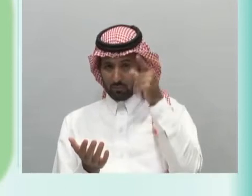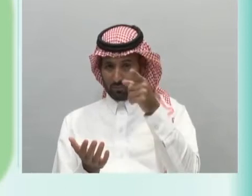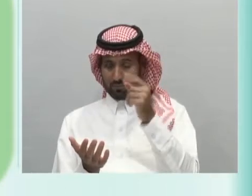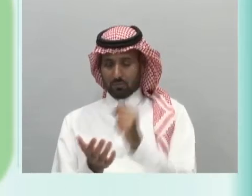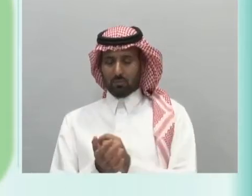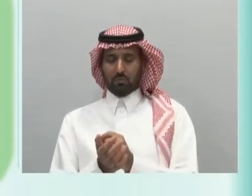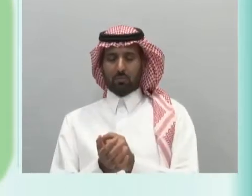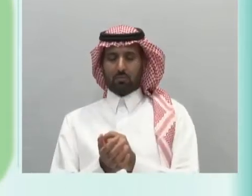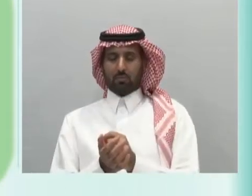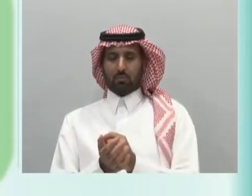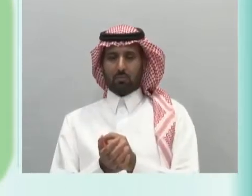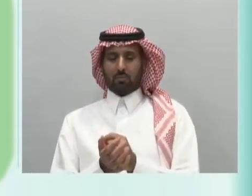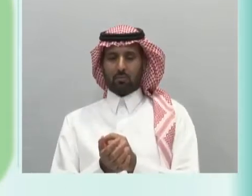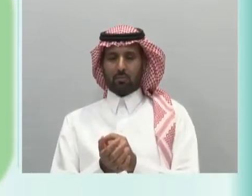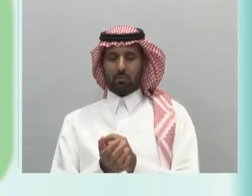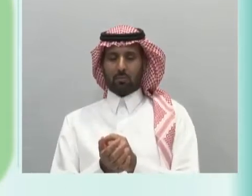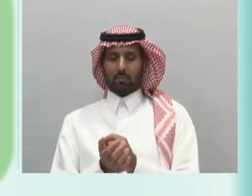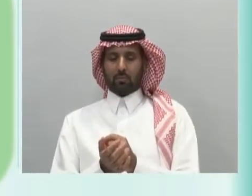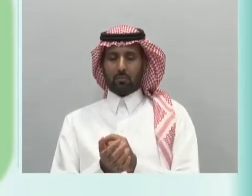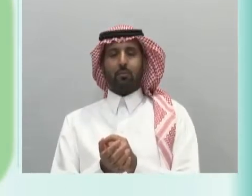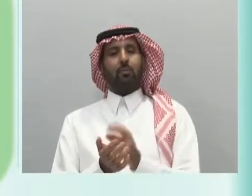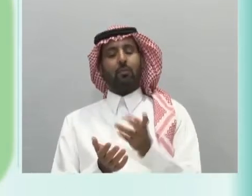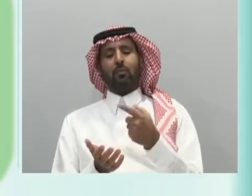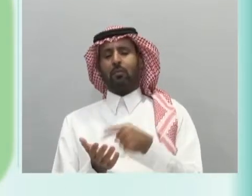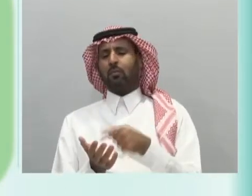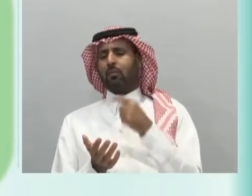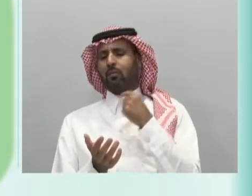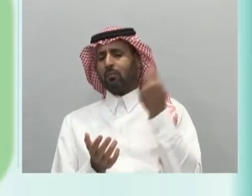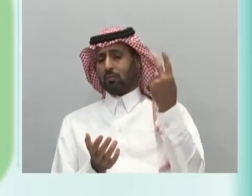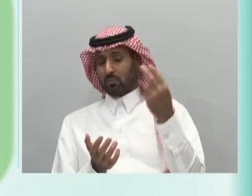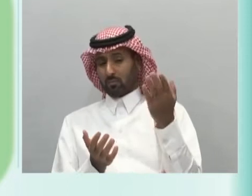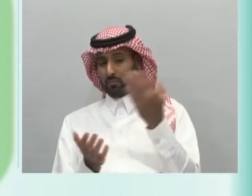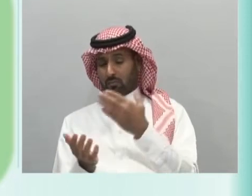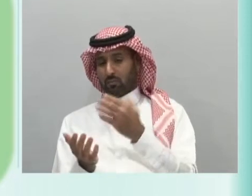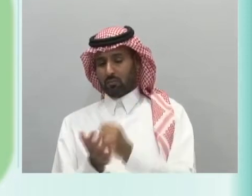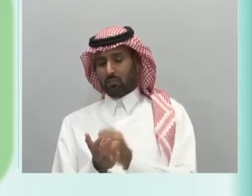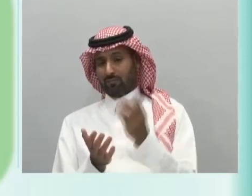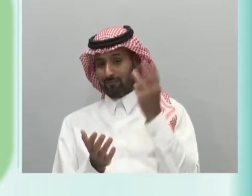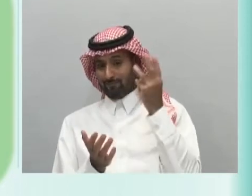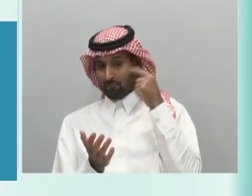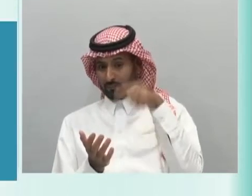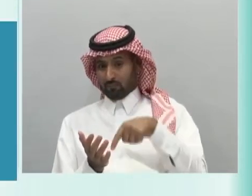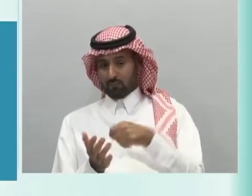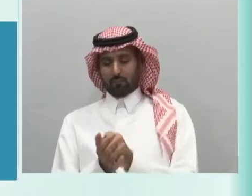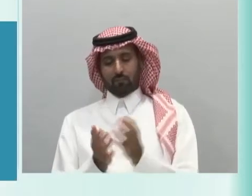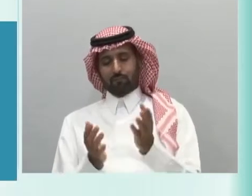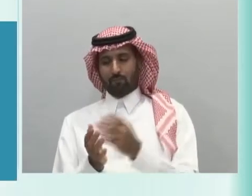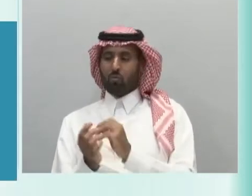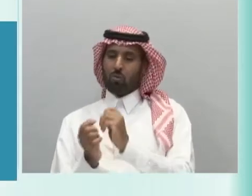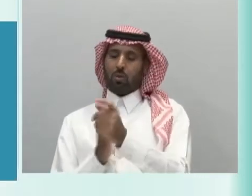our classes, in this unit, which is Unit 2, Unit 3, Far and